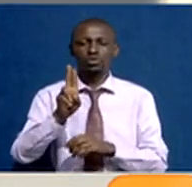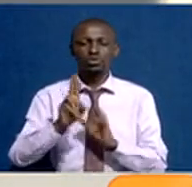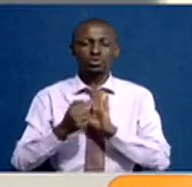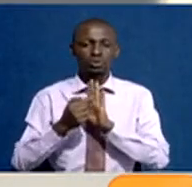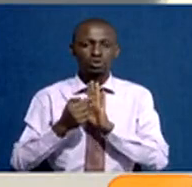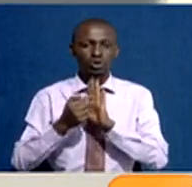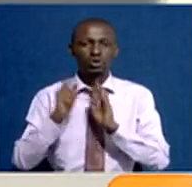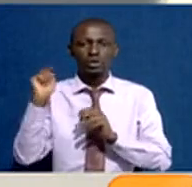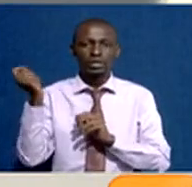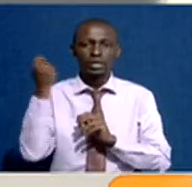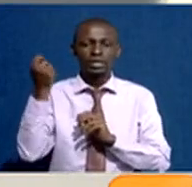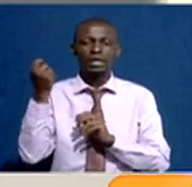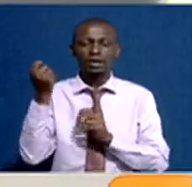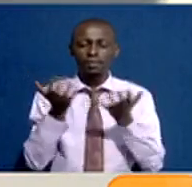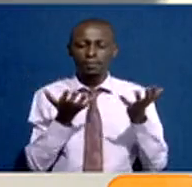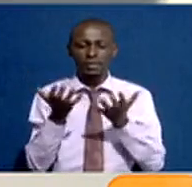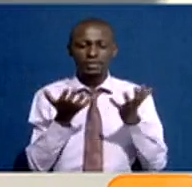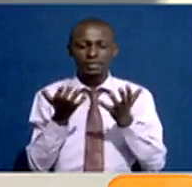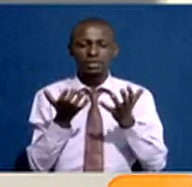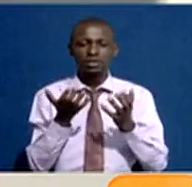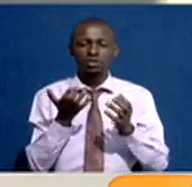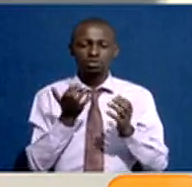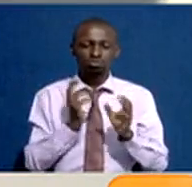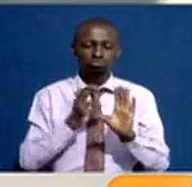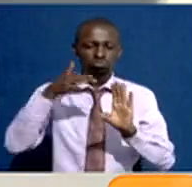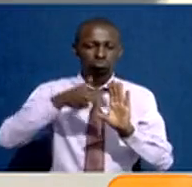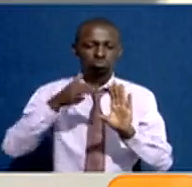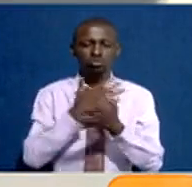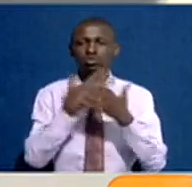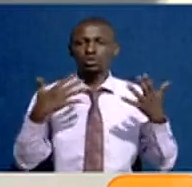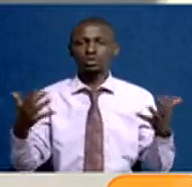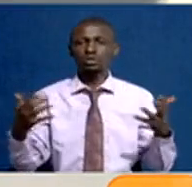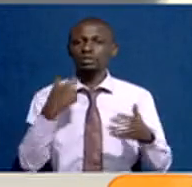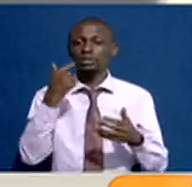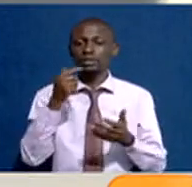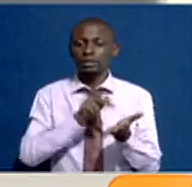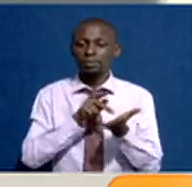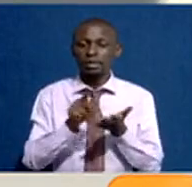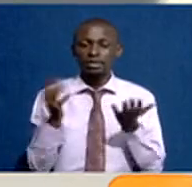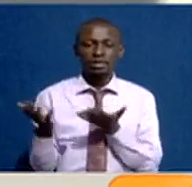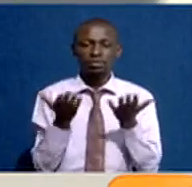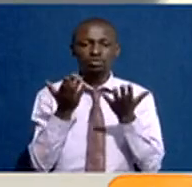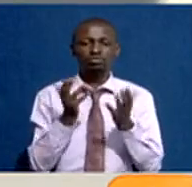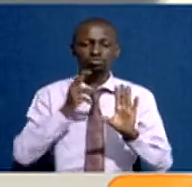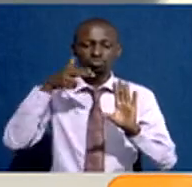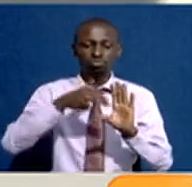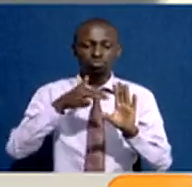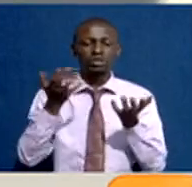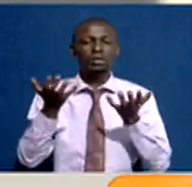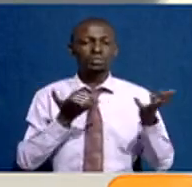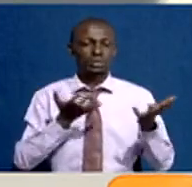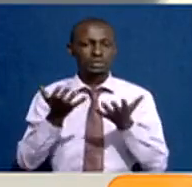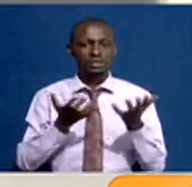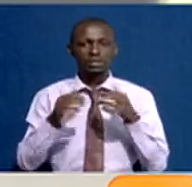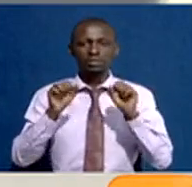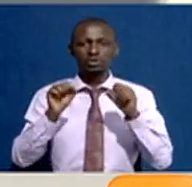petroleum and associated products in the region. And as Laura Otieno now reports, the acquisition is expected to enhance petroleum chain infrastructure in a bid